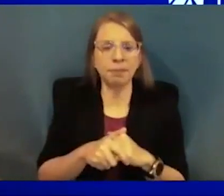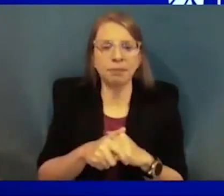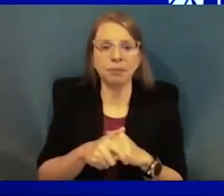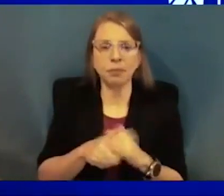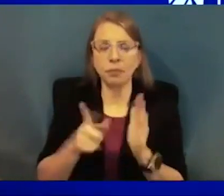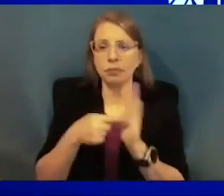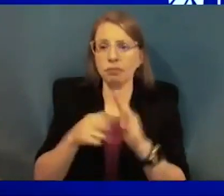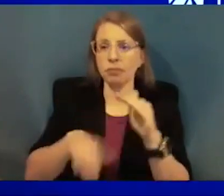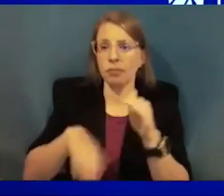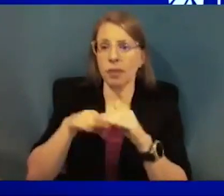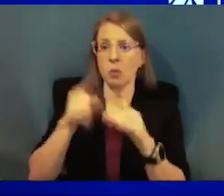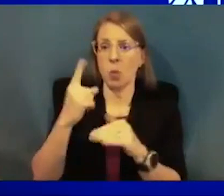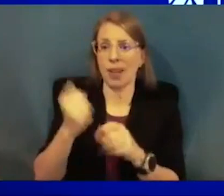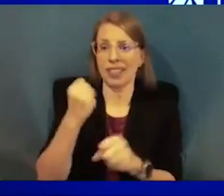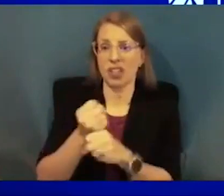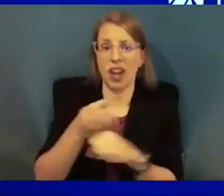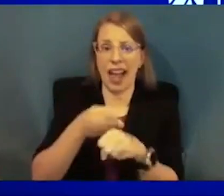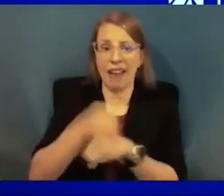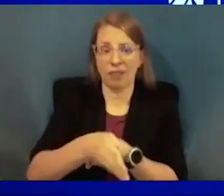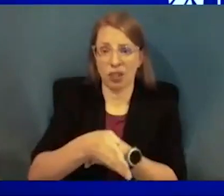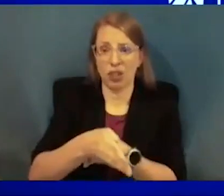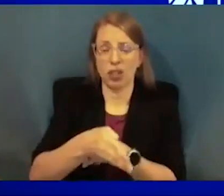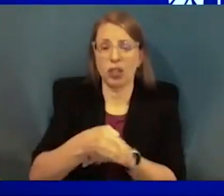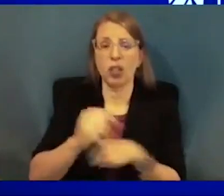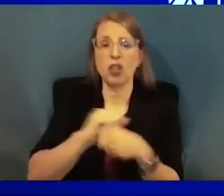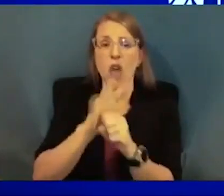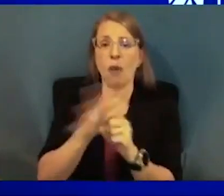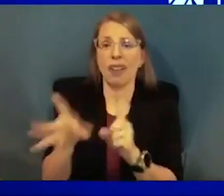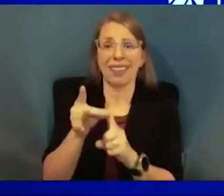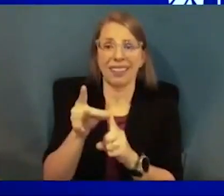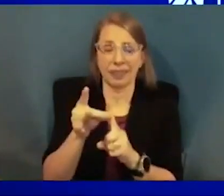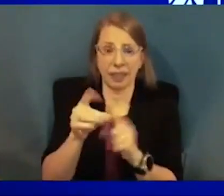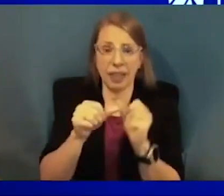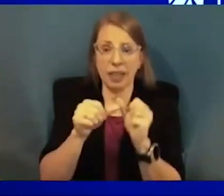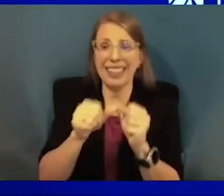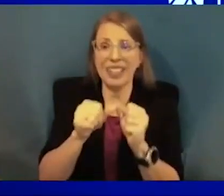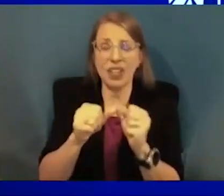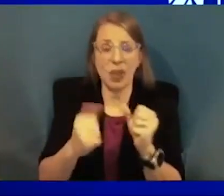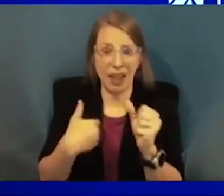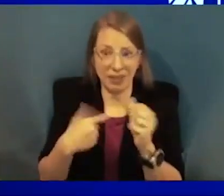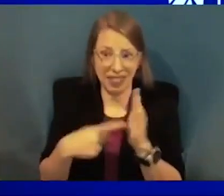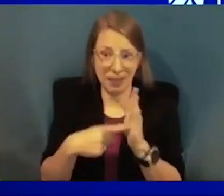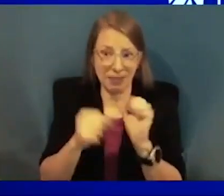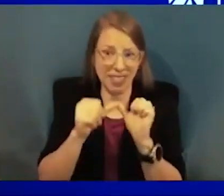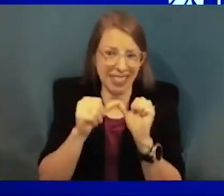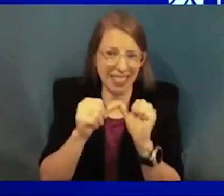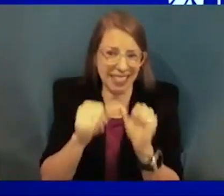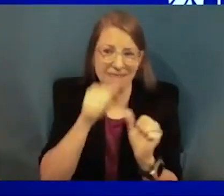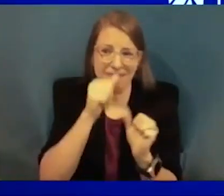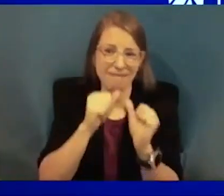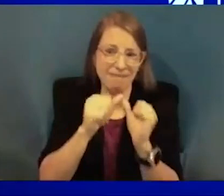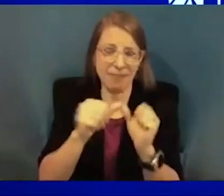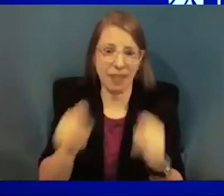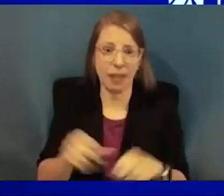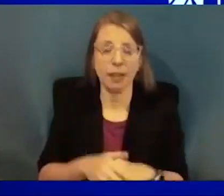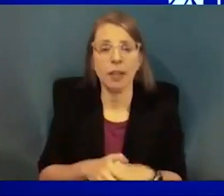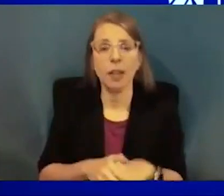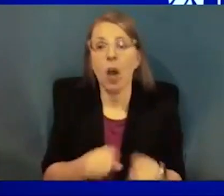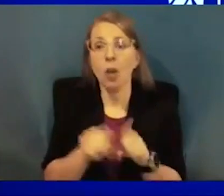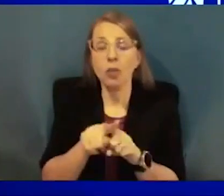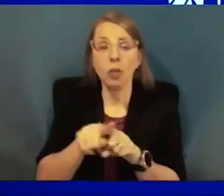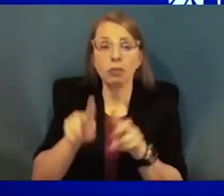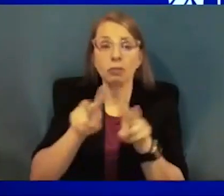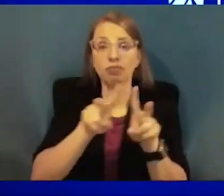year after having COVID, you can continue to have symptoms. So we know that can prevent. And also looking at those